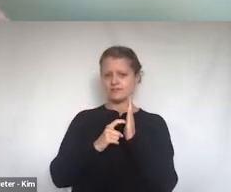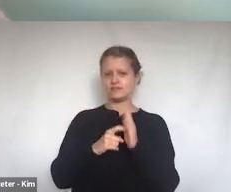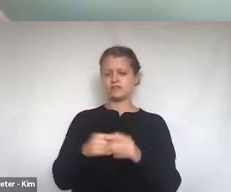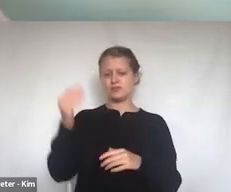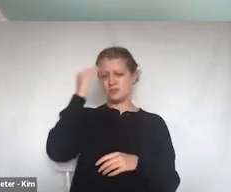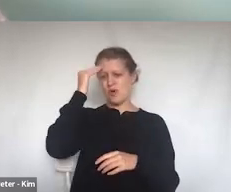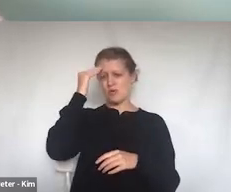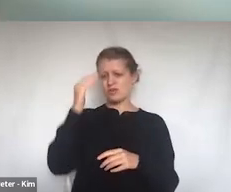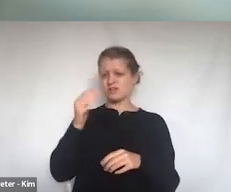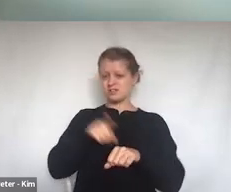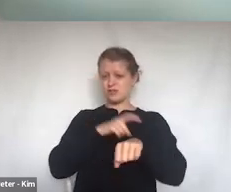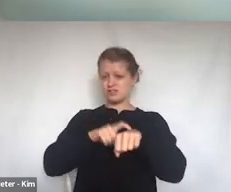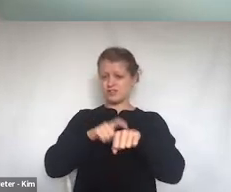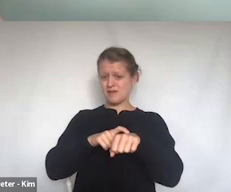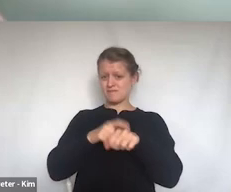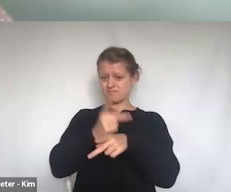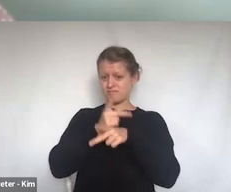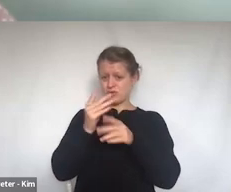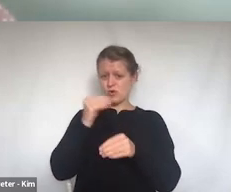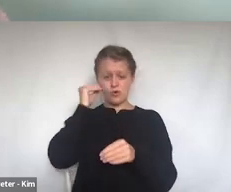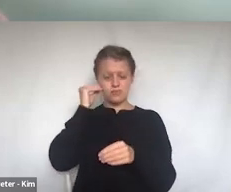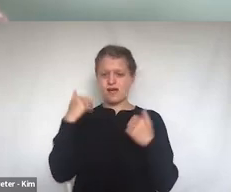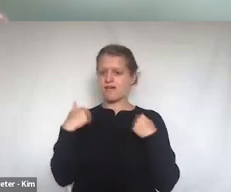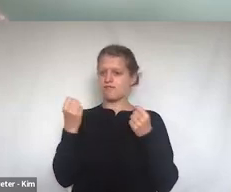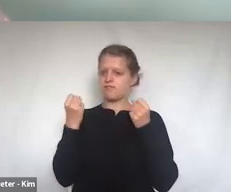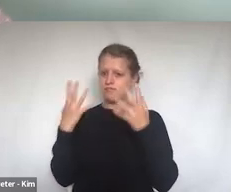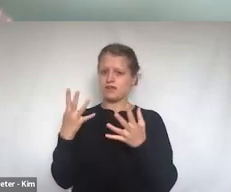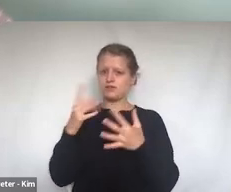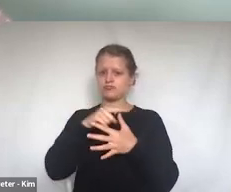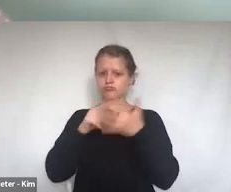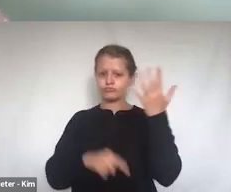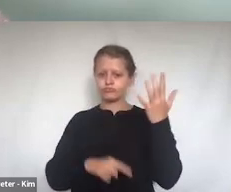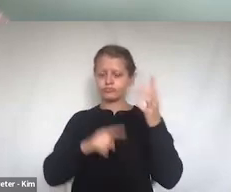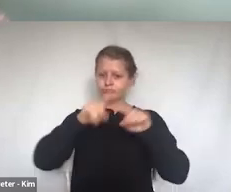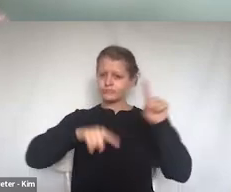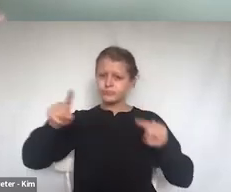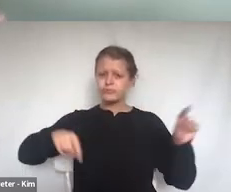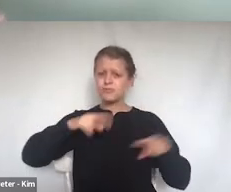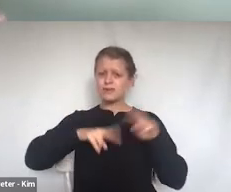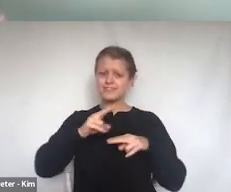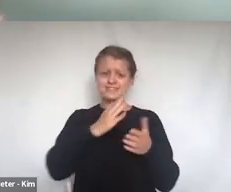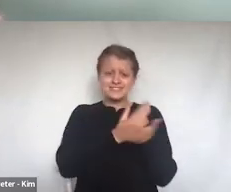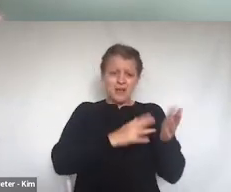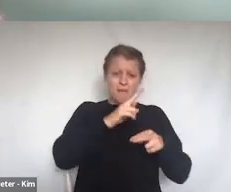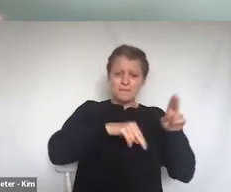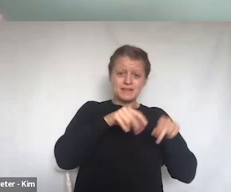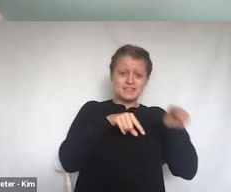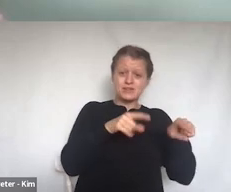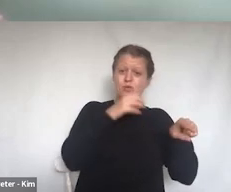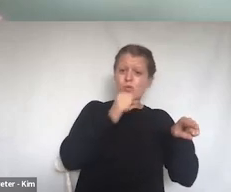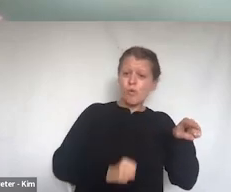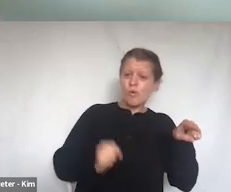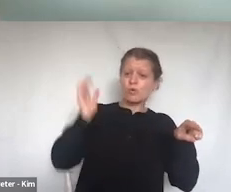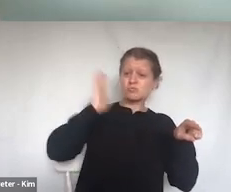long-term care homes in our province. And of course, we have hundreds and they're in very different buildings, some of them brand new and some of them much, much older buildings. So there's